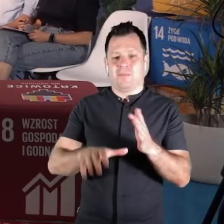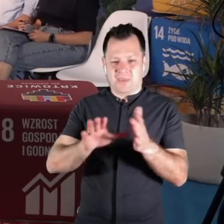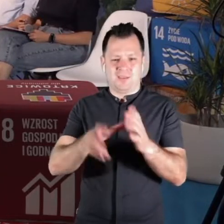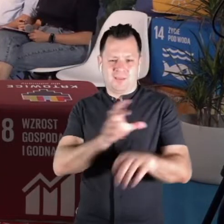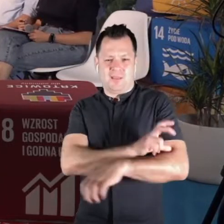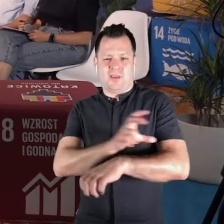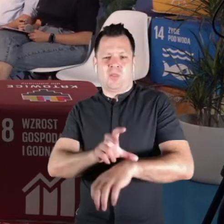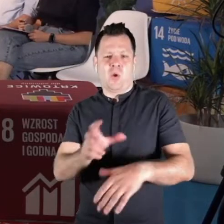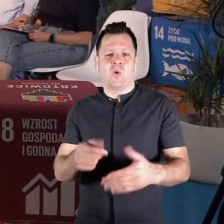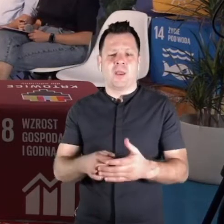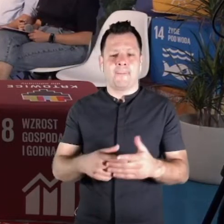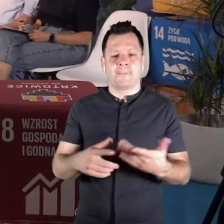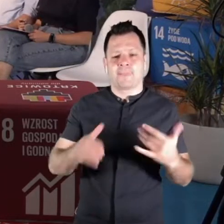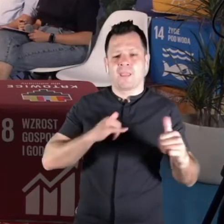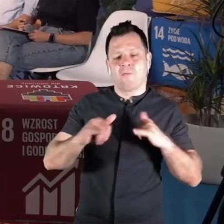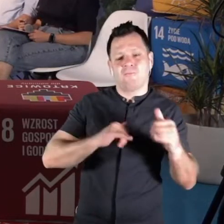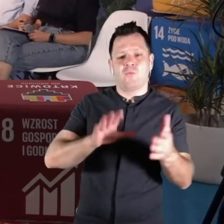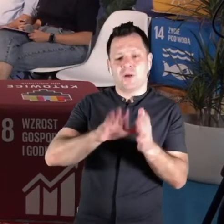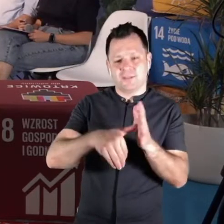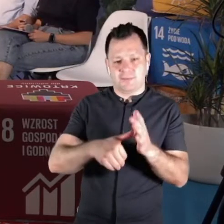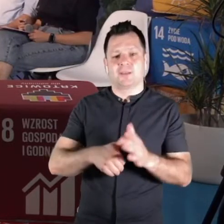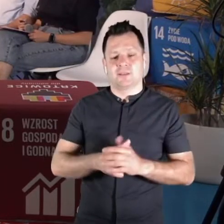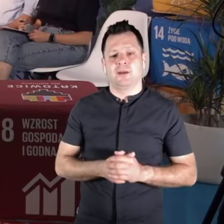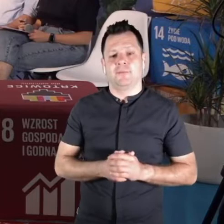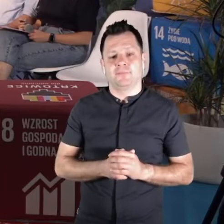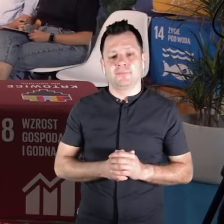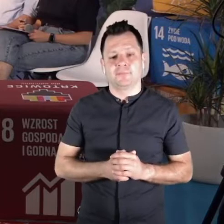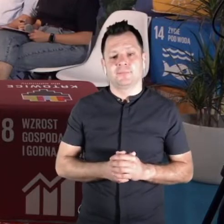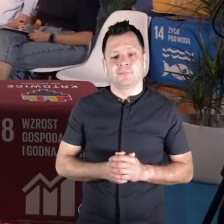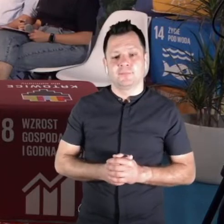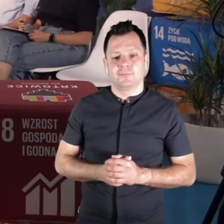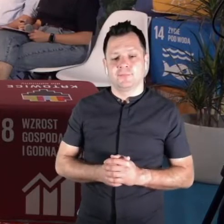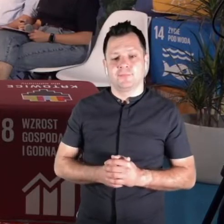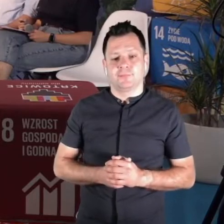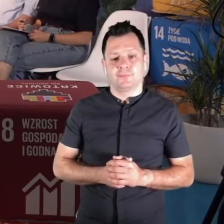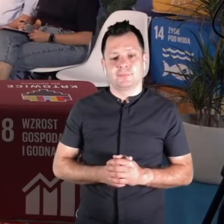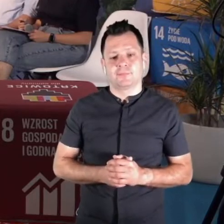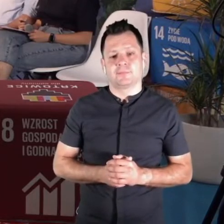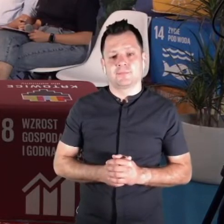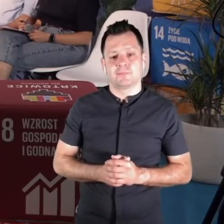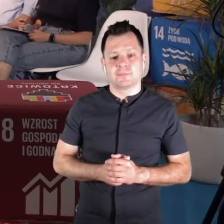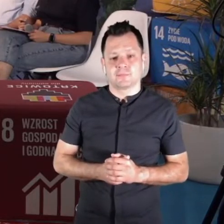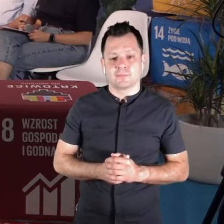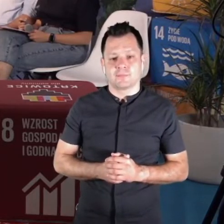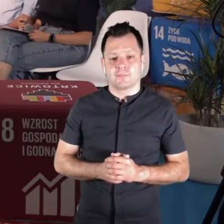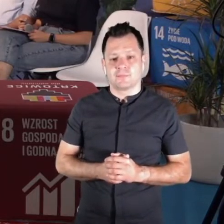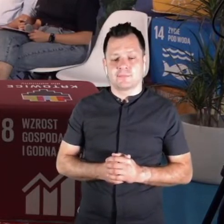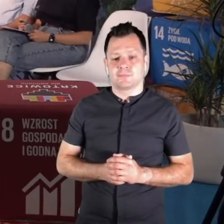is if civic tech is prepared properly, they might be a great example of human smart cities.